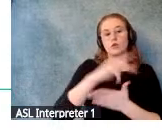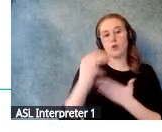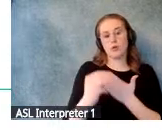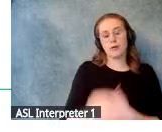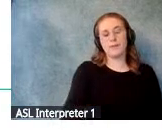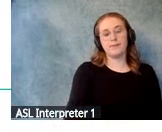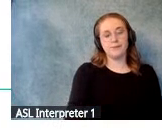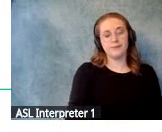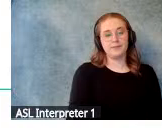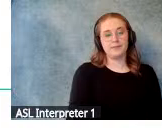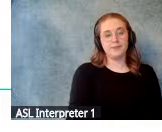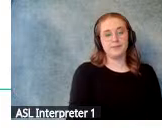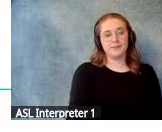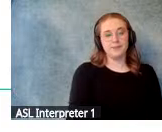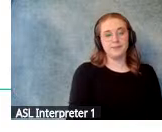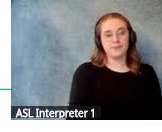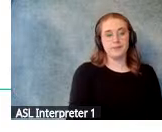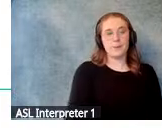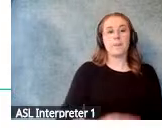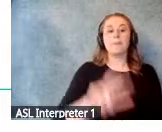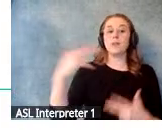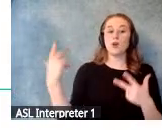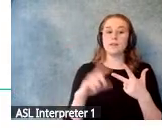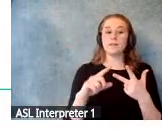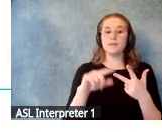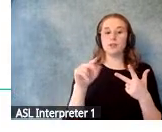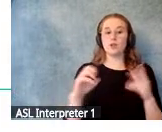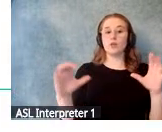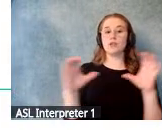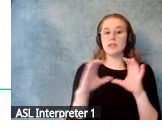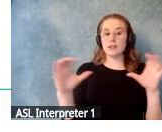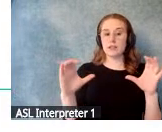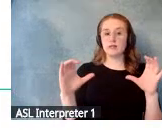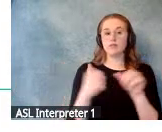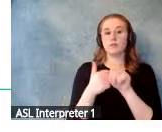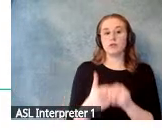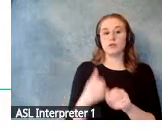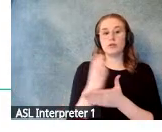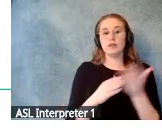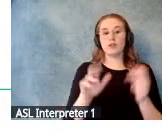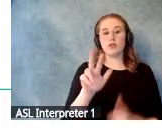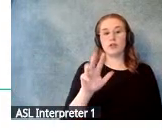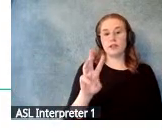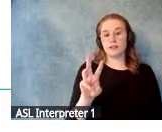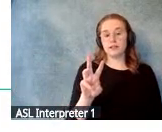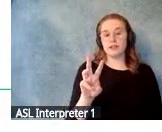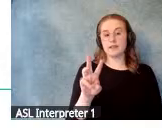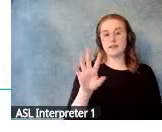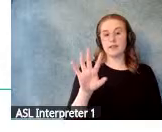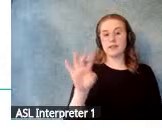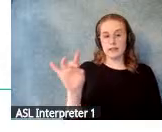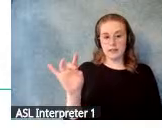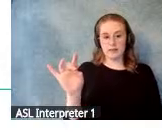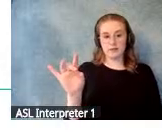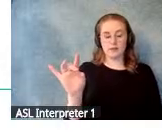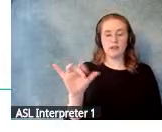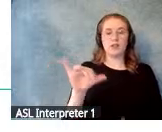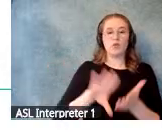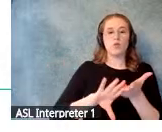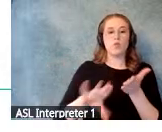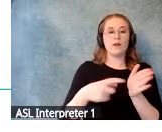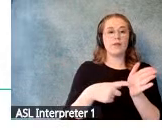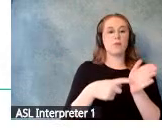uses. A third action is a zoning certification pursuant to Section 3658 to